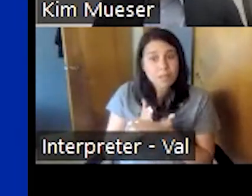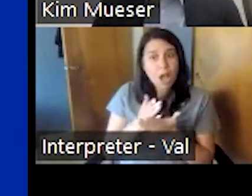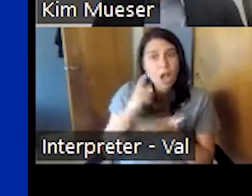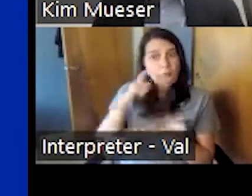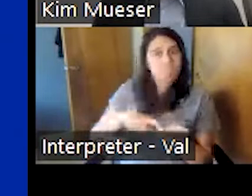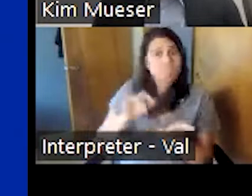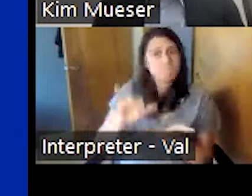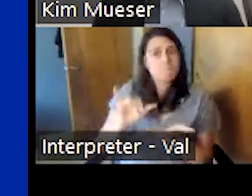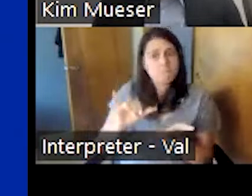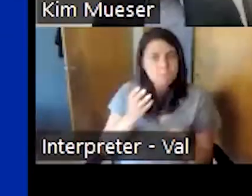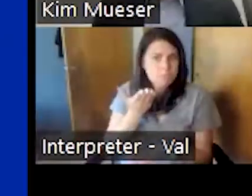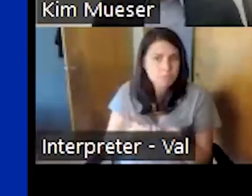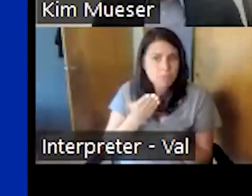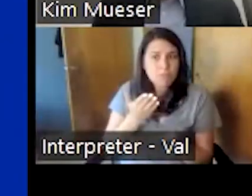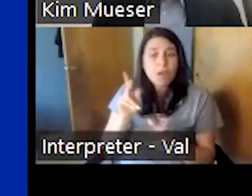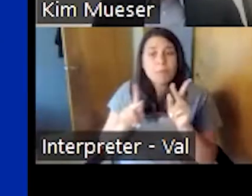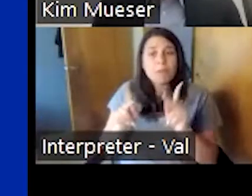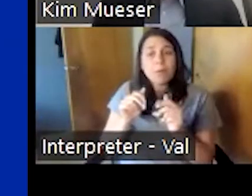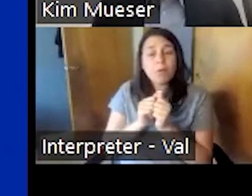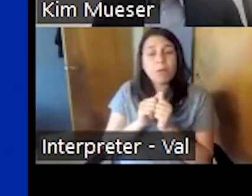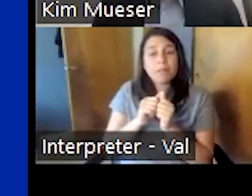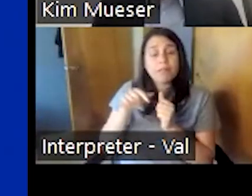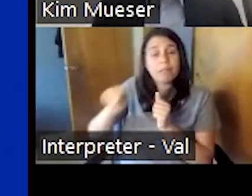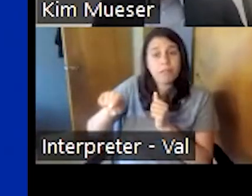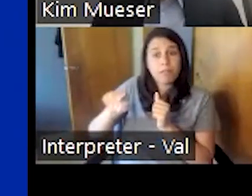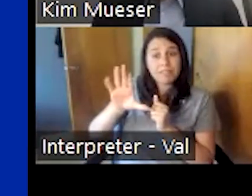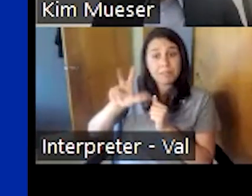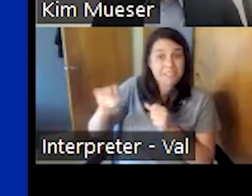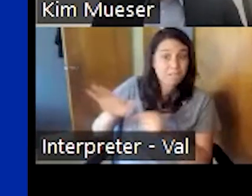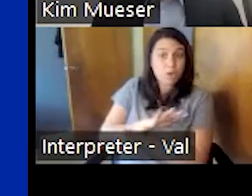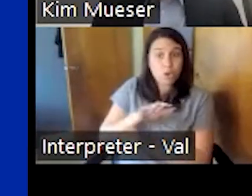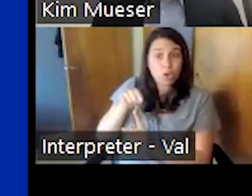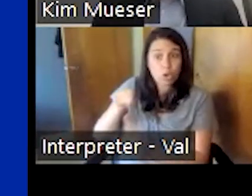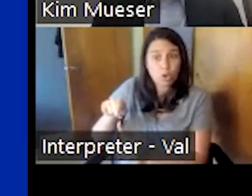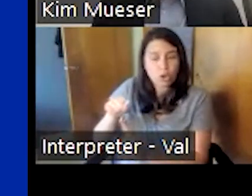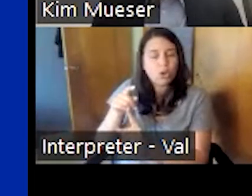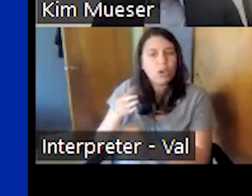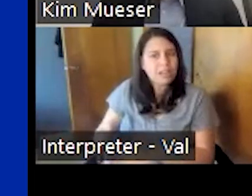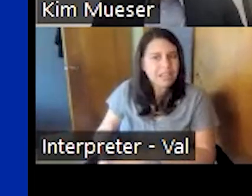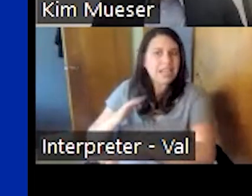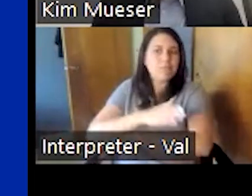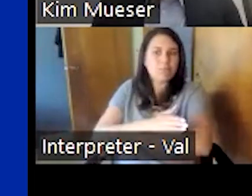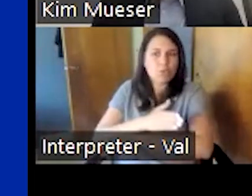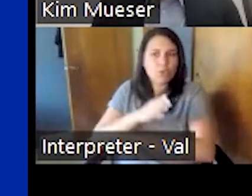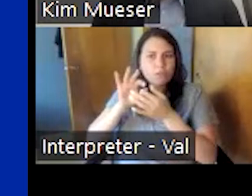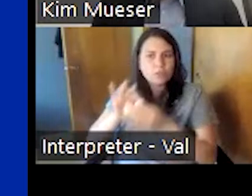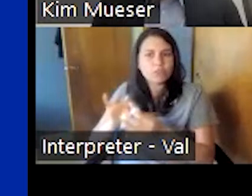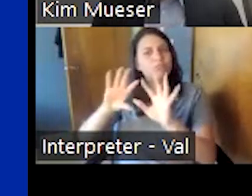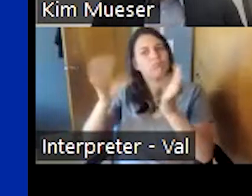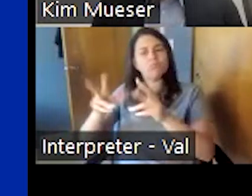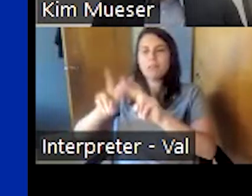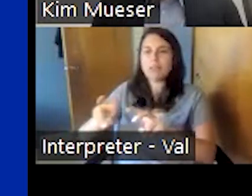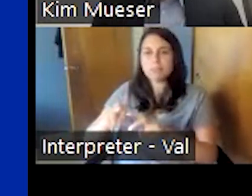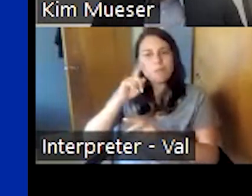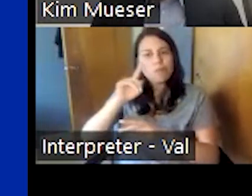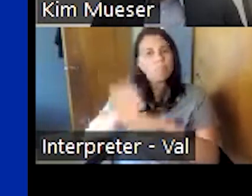the people in the cognitive restructuring group improved significantly more in the global assessment of functioning